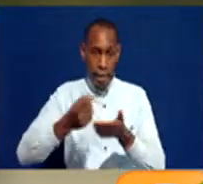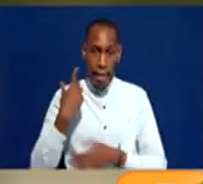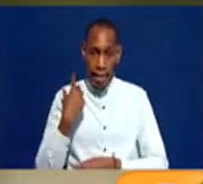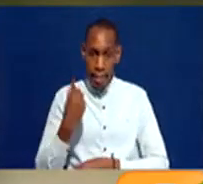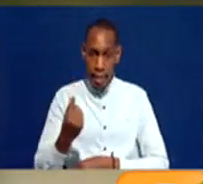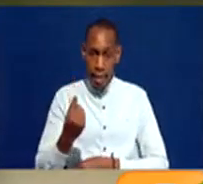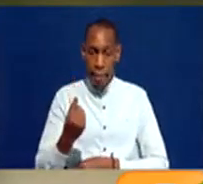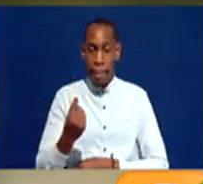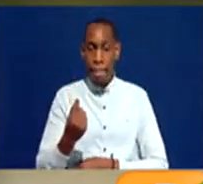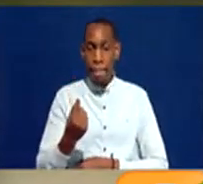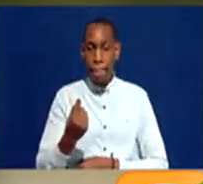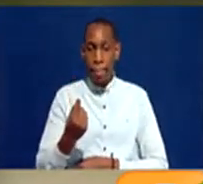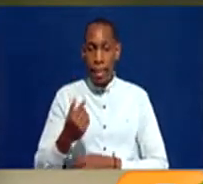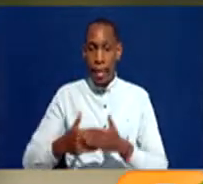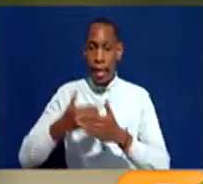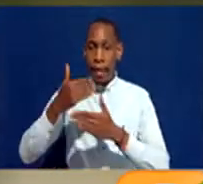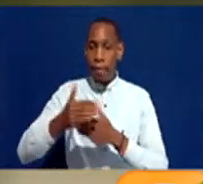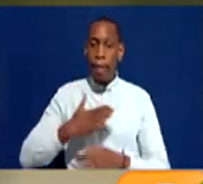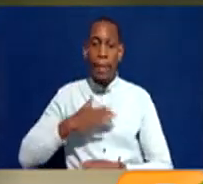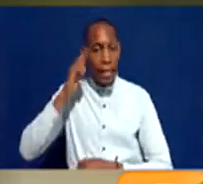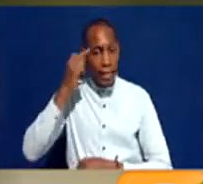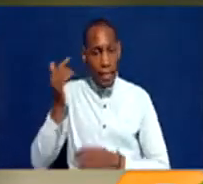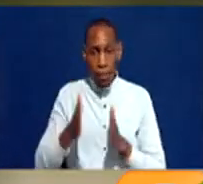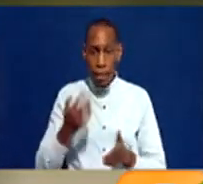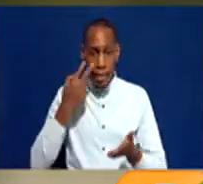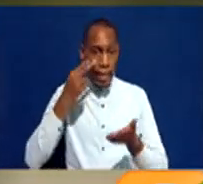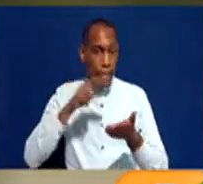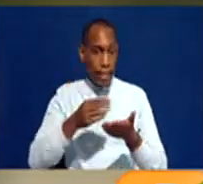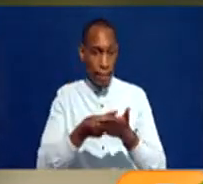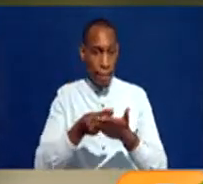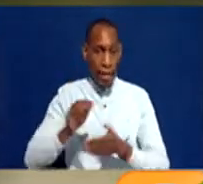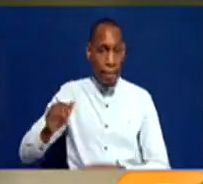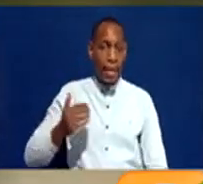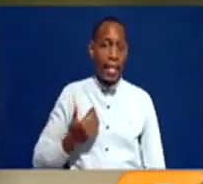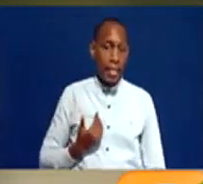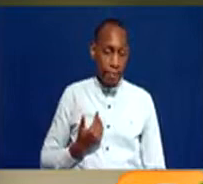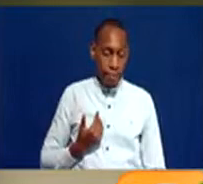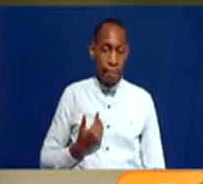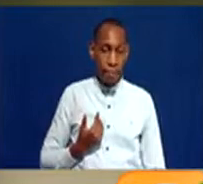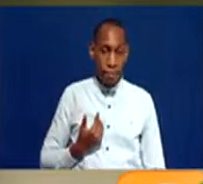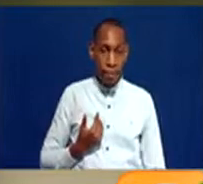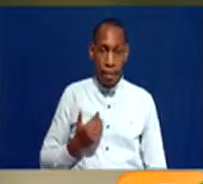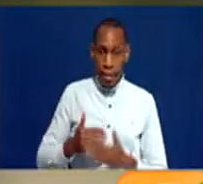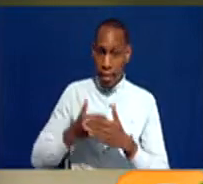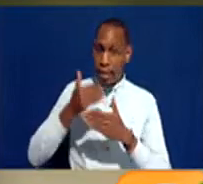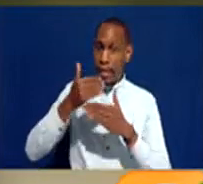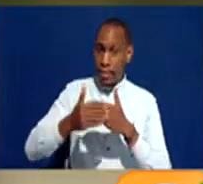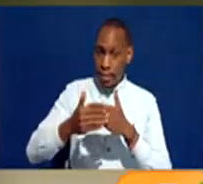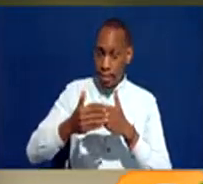and after that, I think the waiter saw the balance I had. So from there,